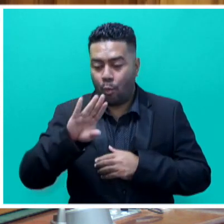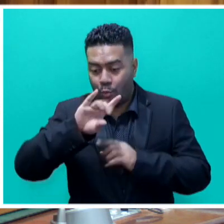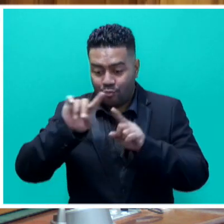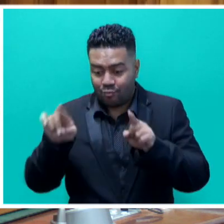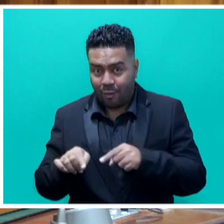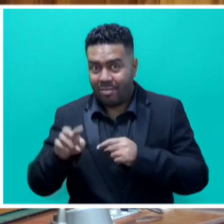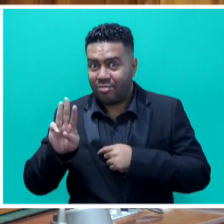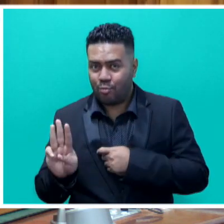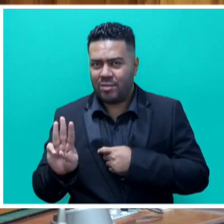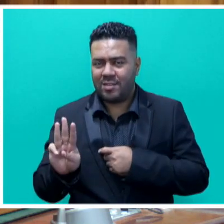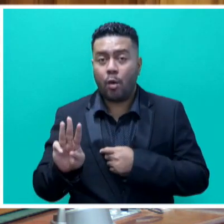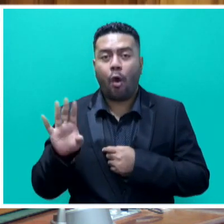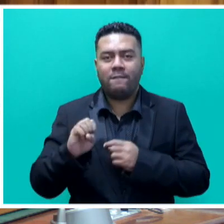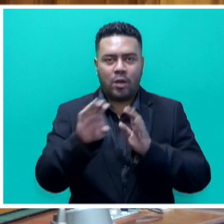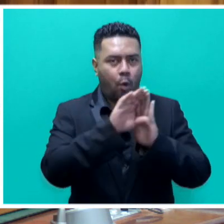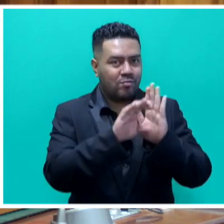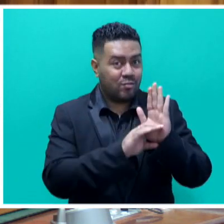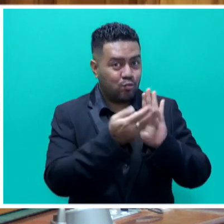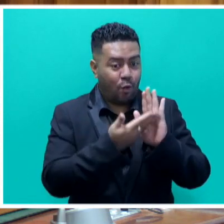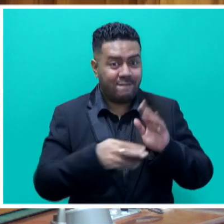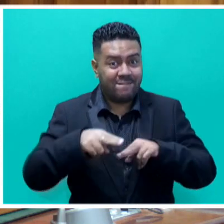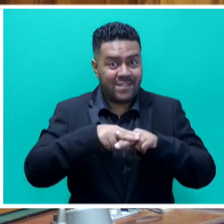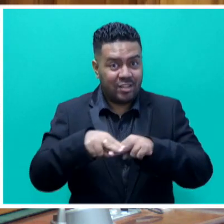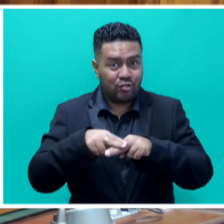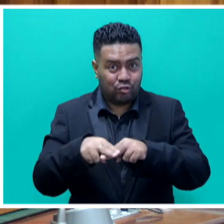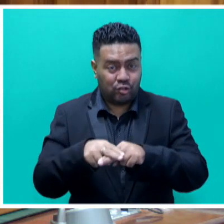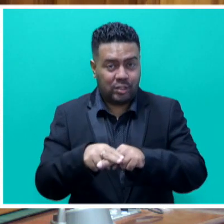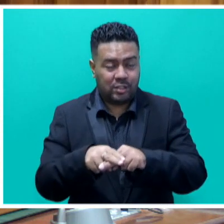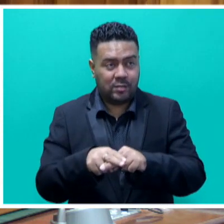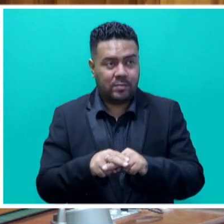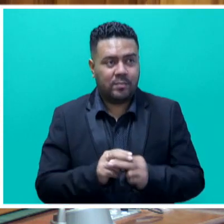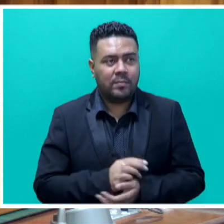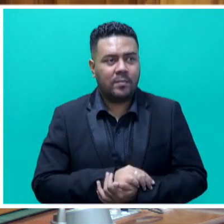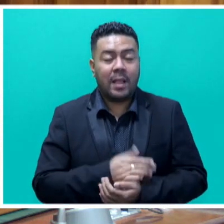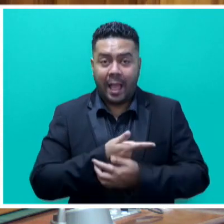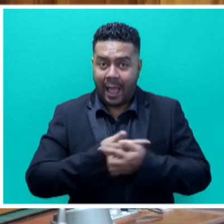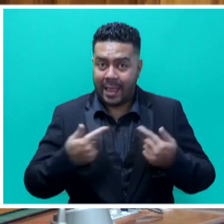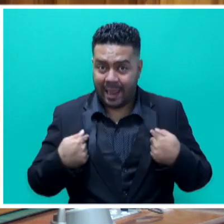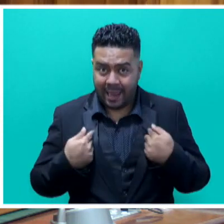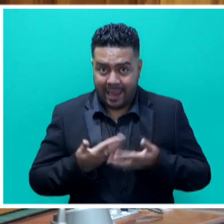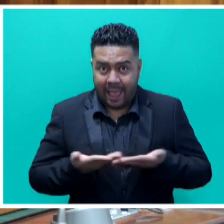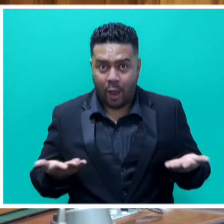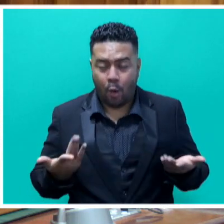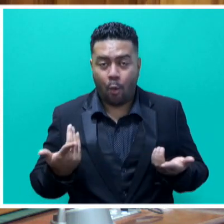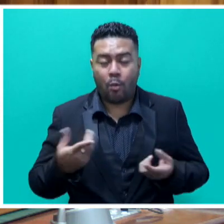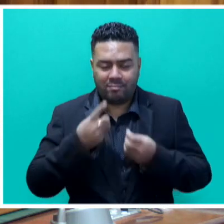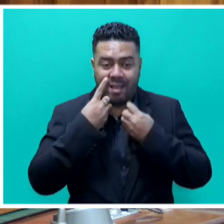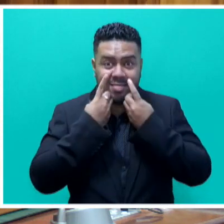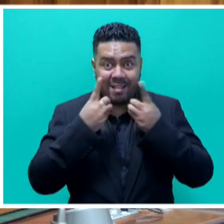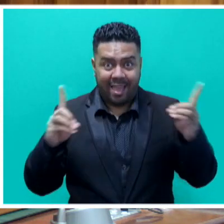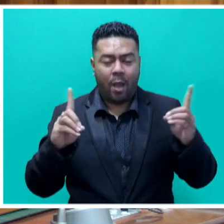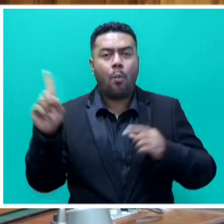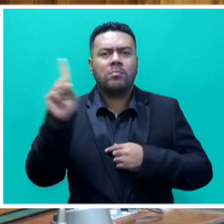3 of the Constitution of the Republic of Fiji, I now declare